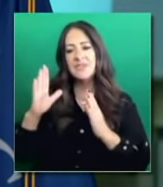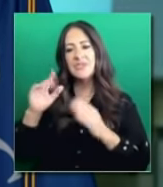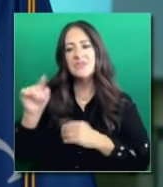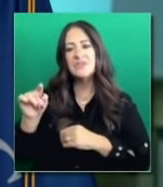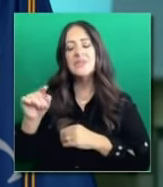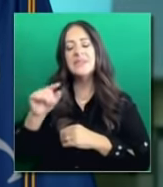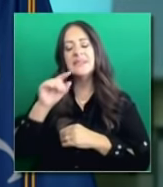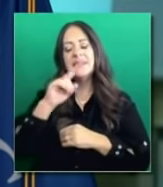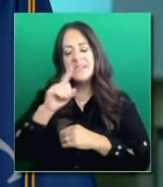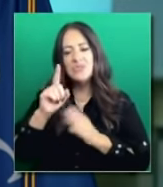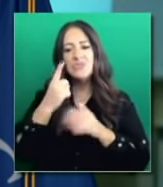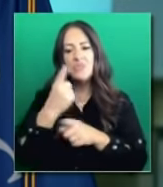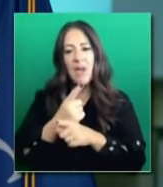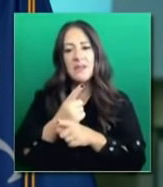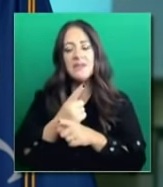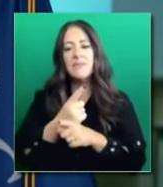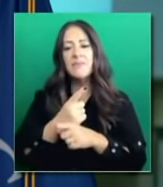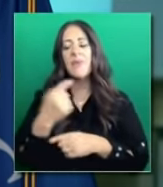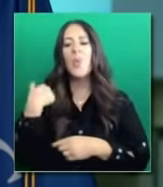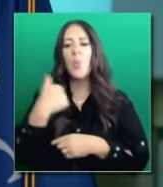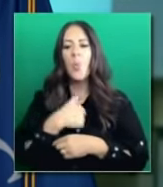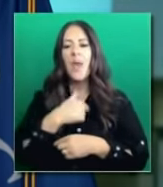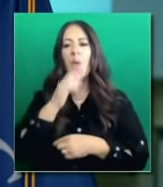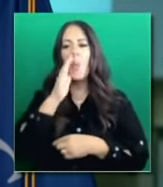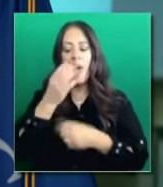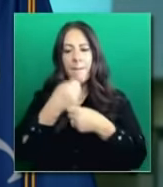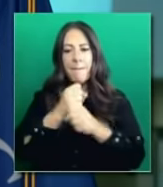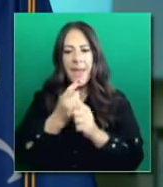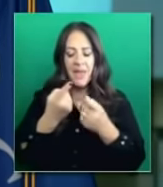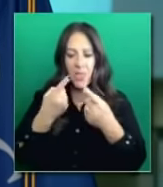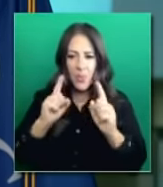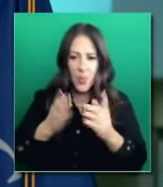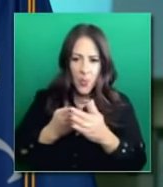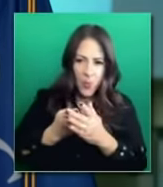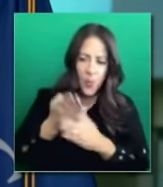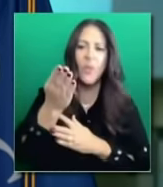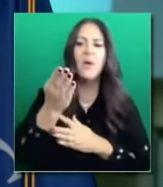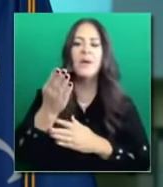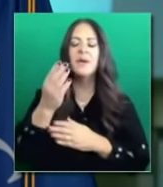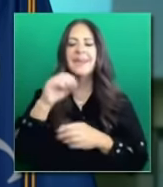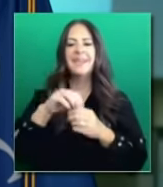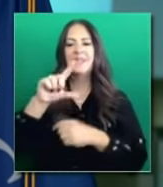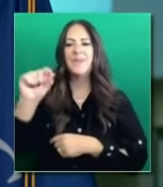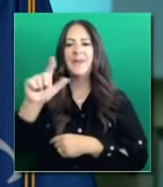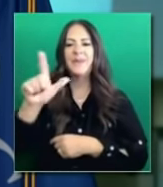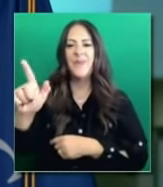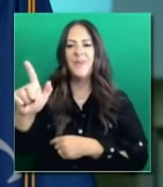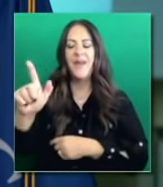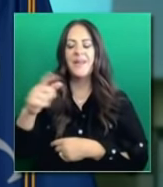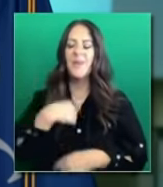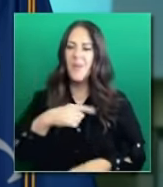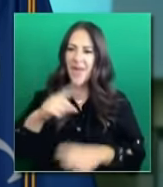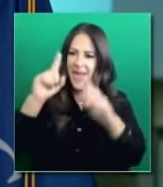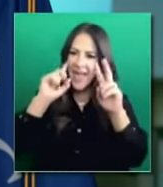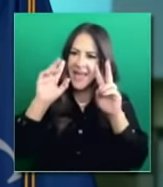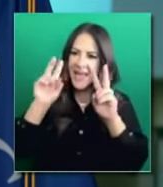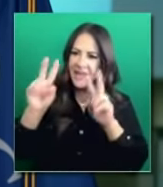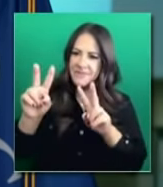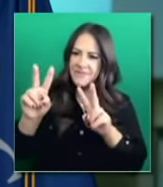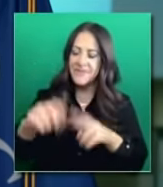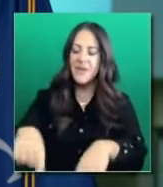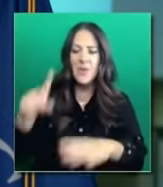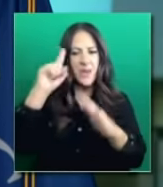on the other side, and that's going to happen in 2021, and we are anticipating that, and a big part of the spirit that brings